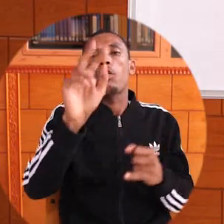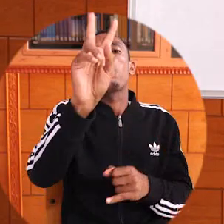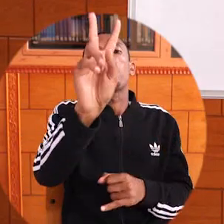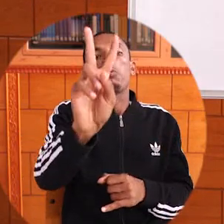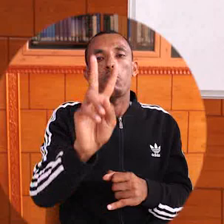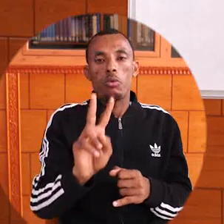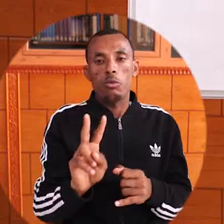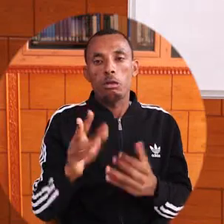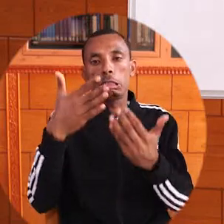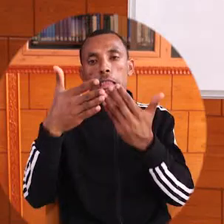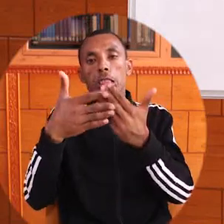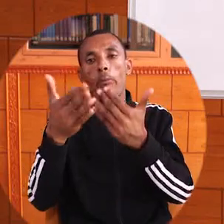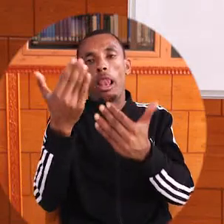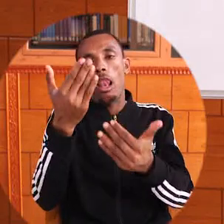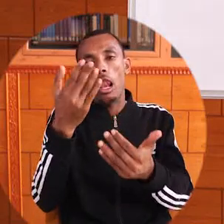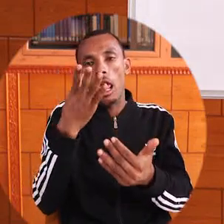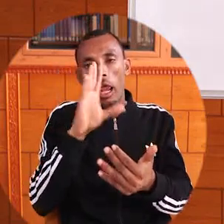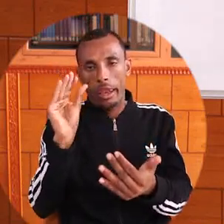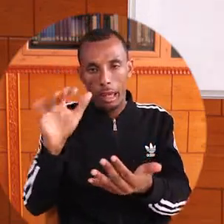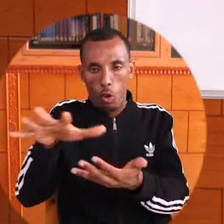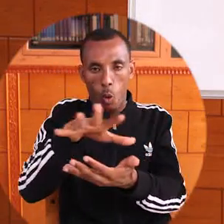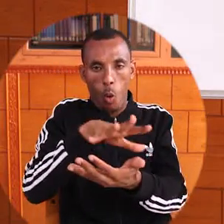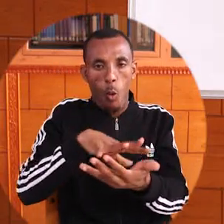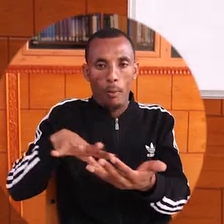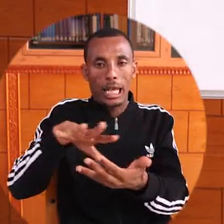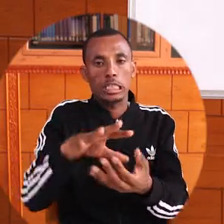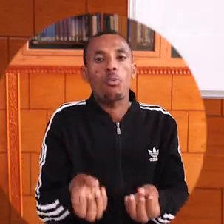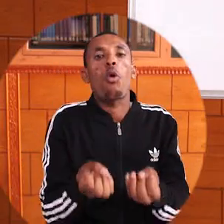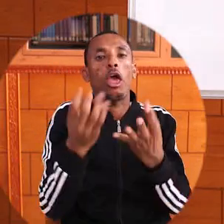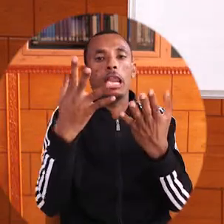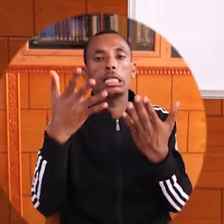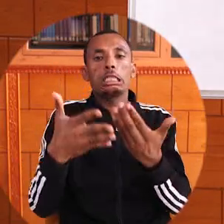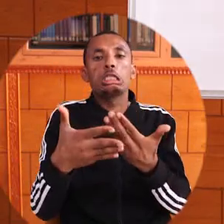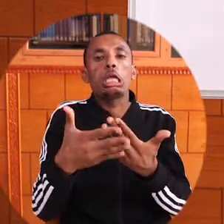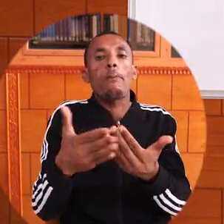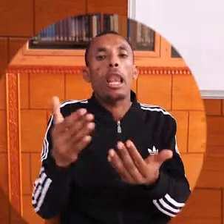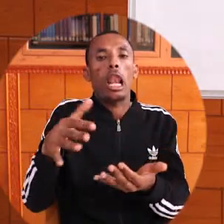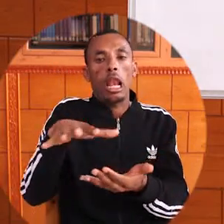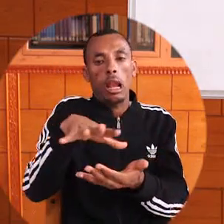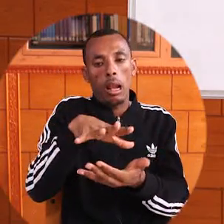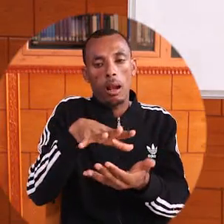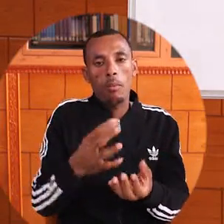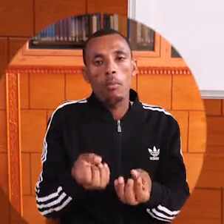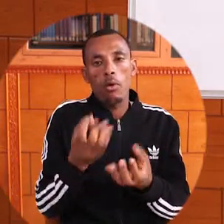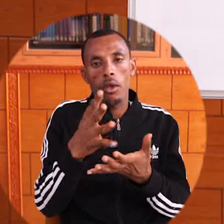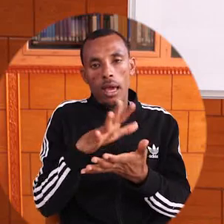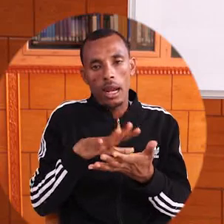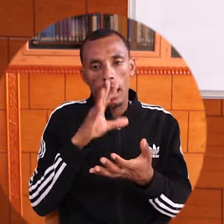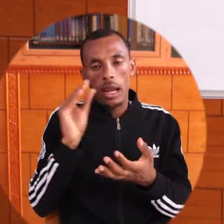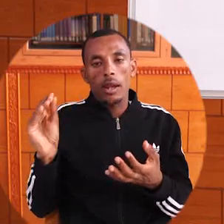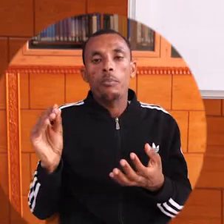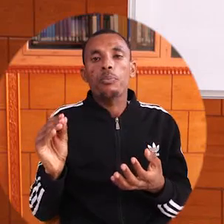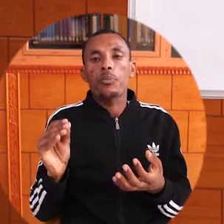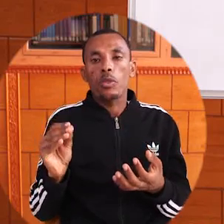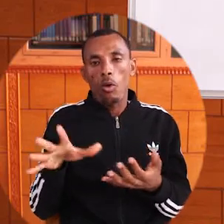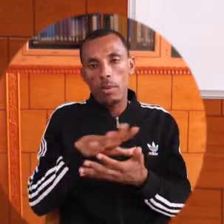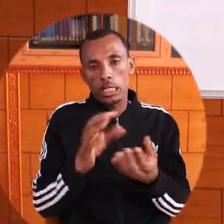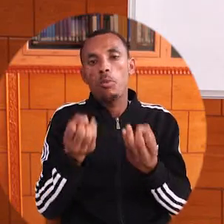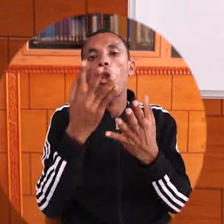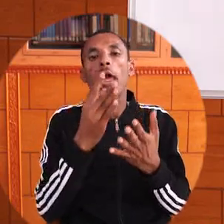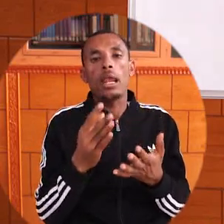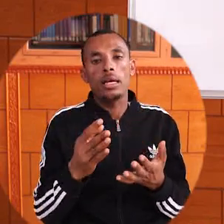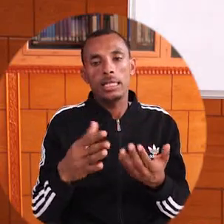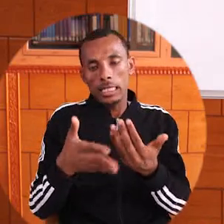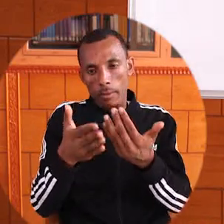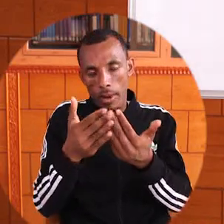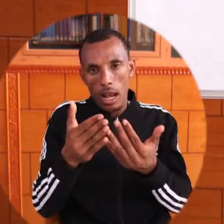a simple and a complex polygon. What does it mean, simple polygon? And also, what does it mean, a complex polygon? A